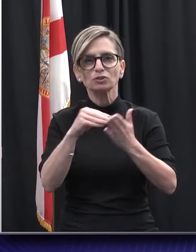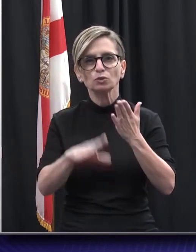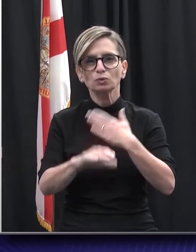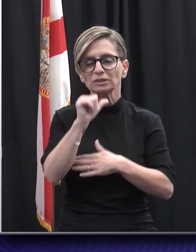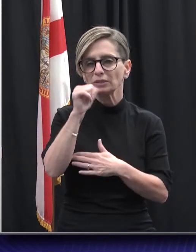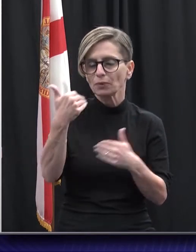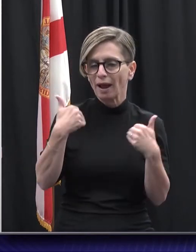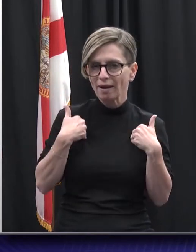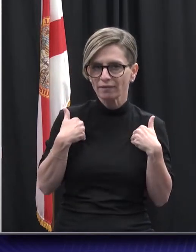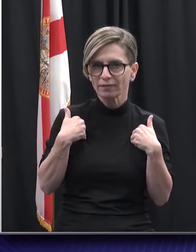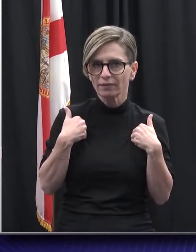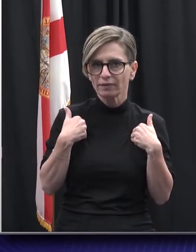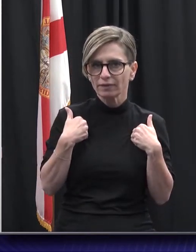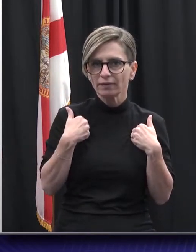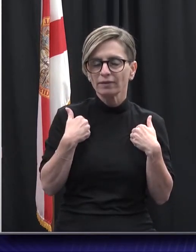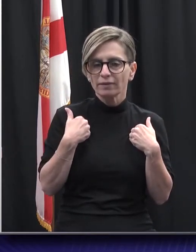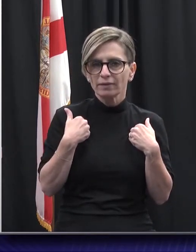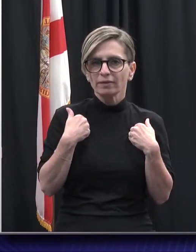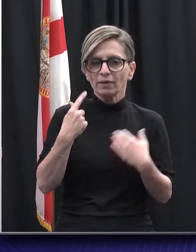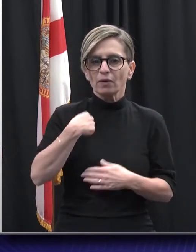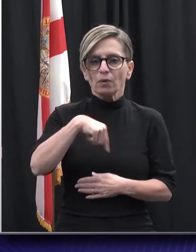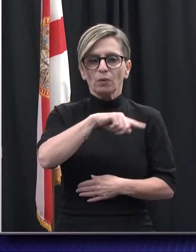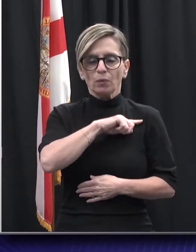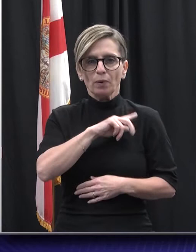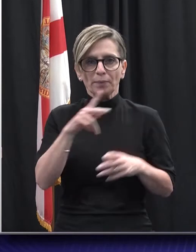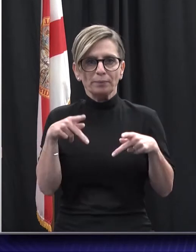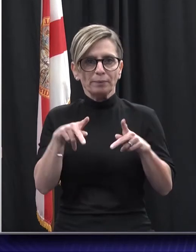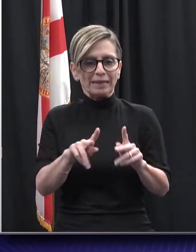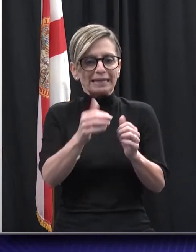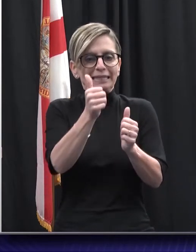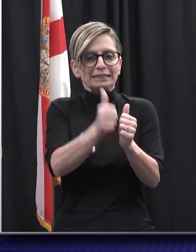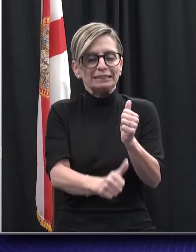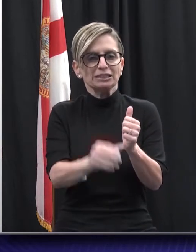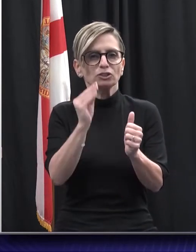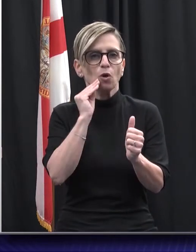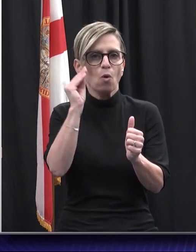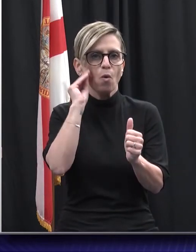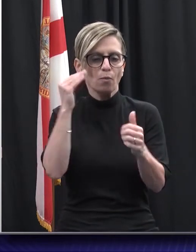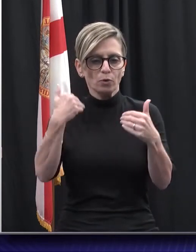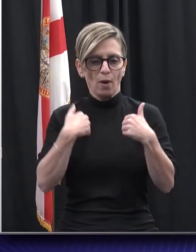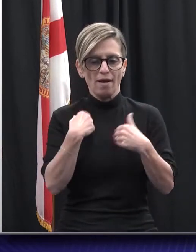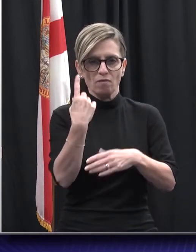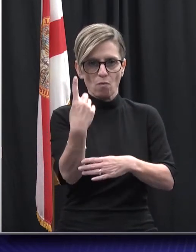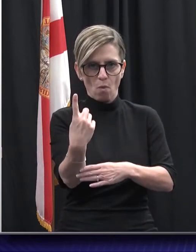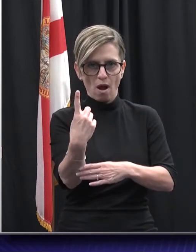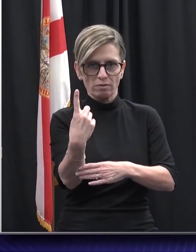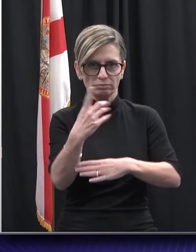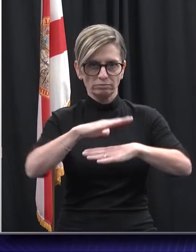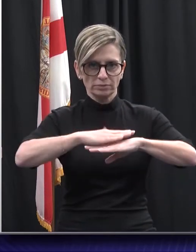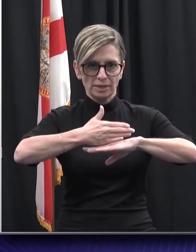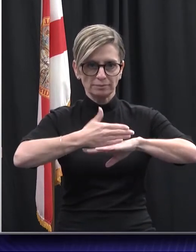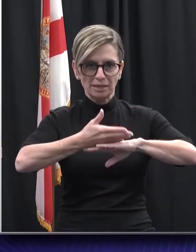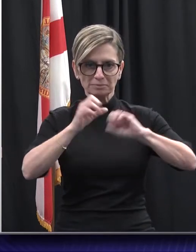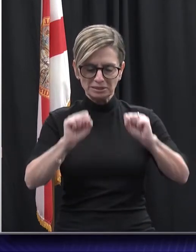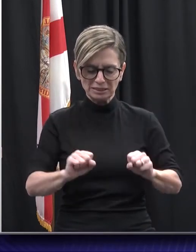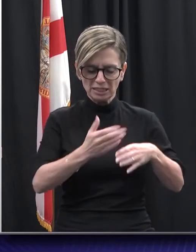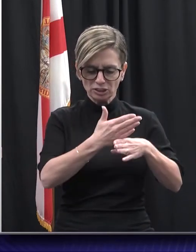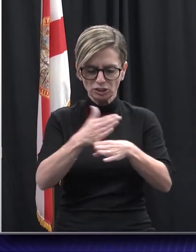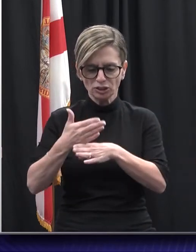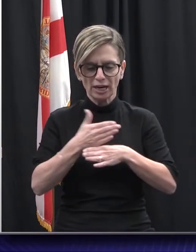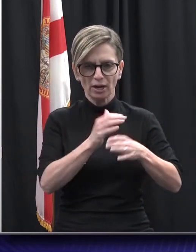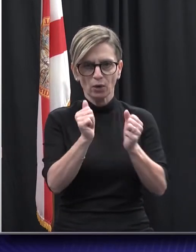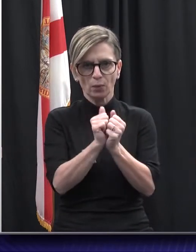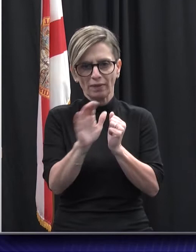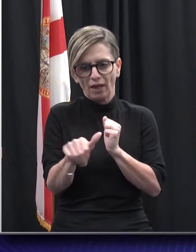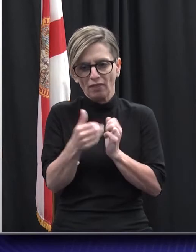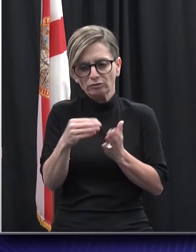home, and we are allowing each household to have one digital device so they can share amongst the students. As of